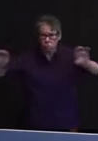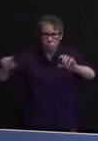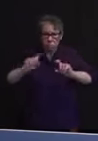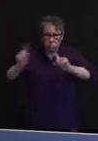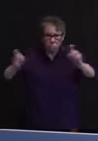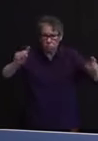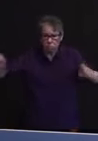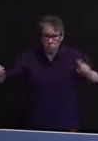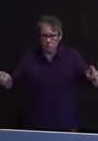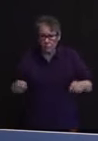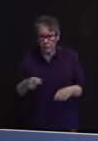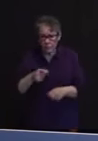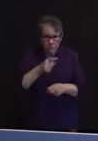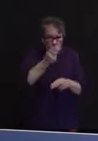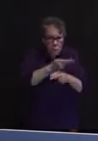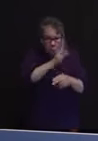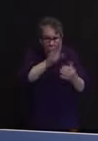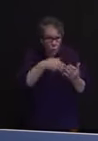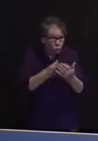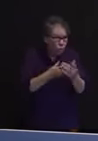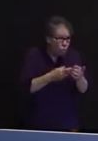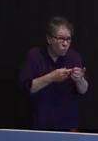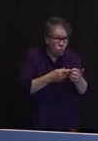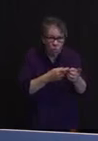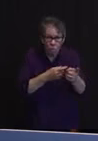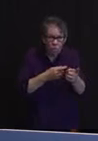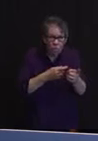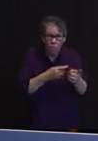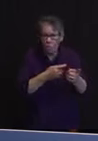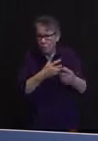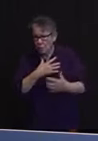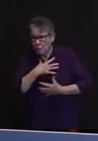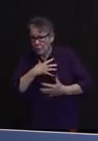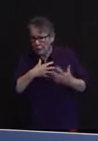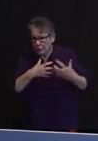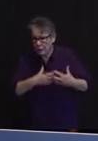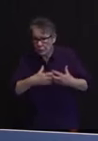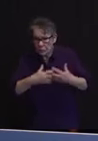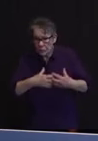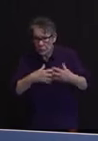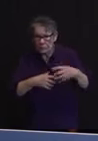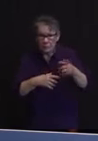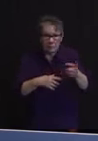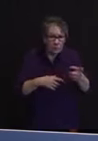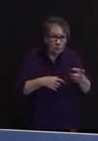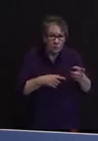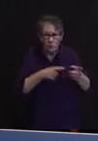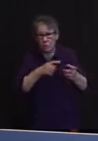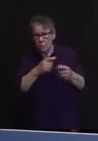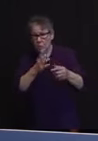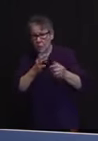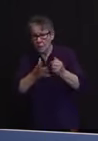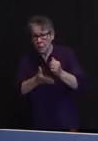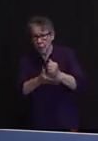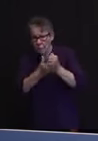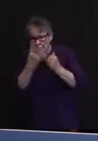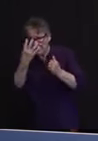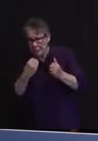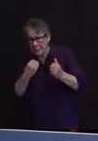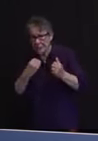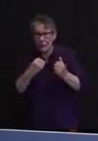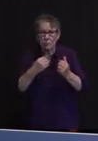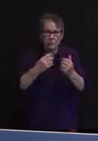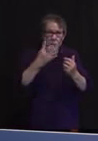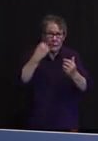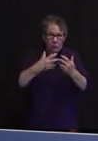but all alternative ventilators. That's anesthesia machines, home ventilators, BiPAP machines, anything